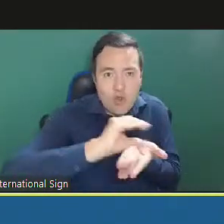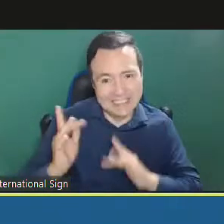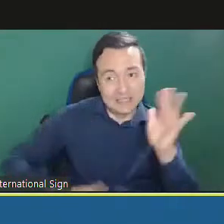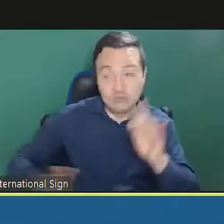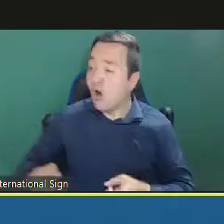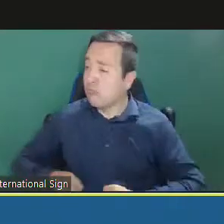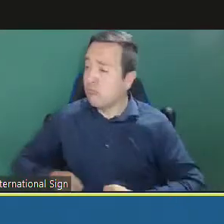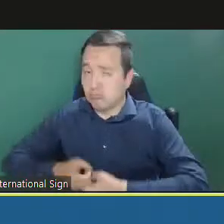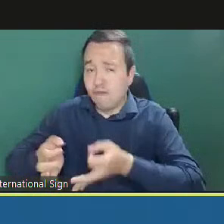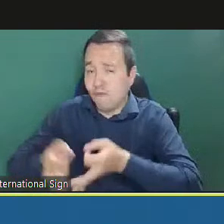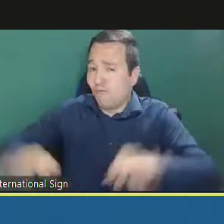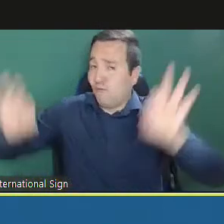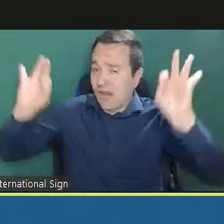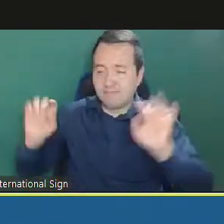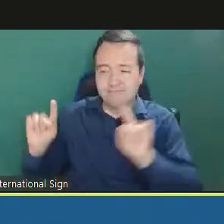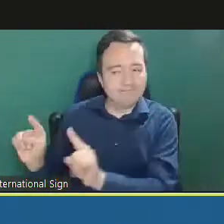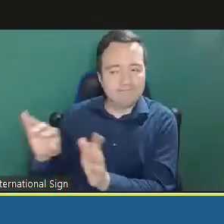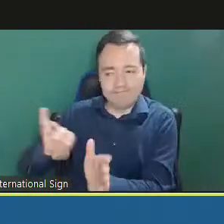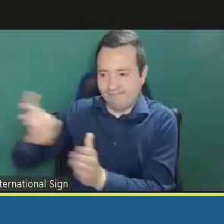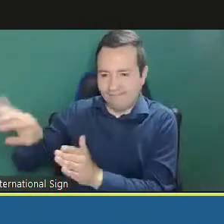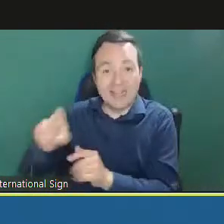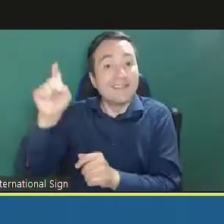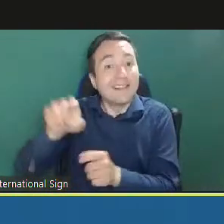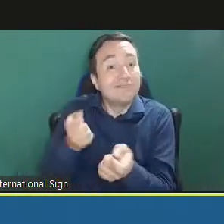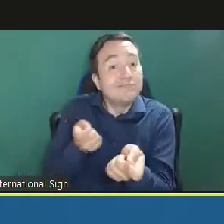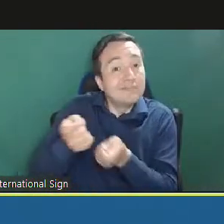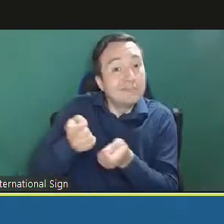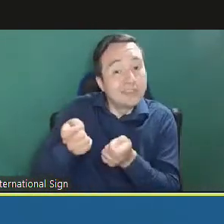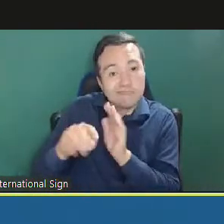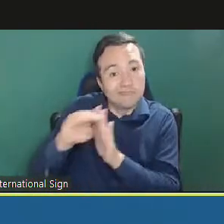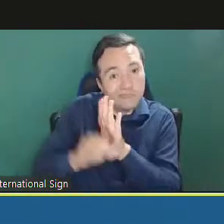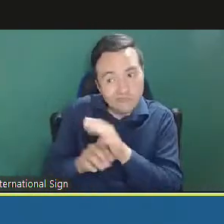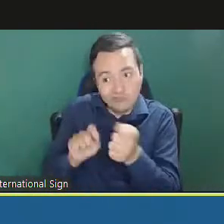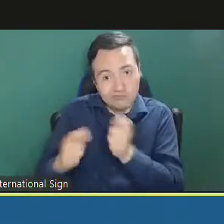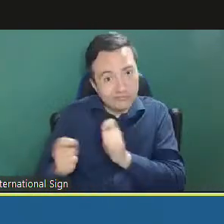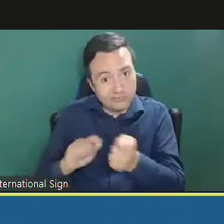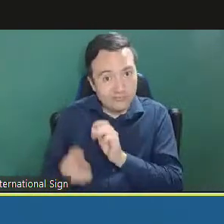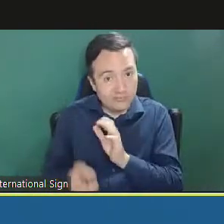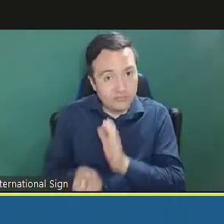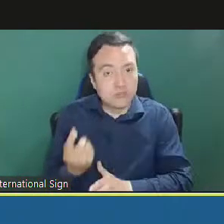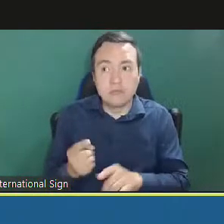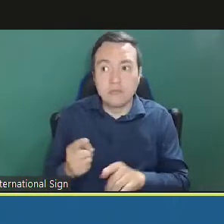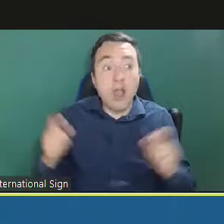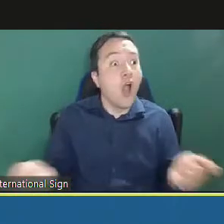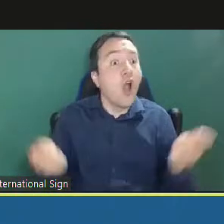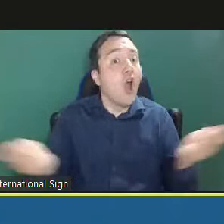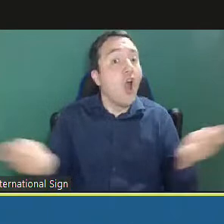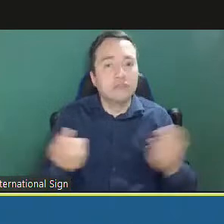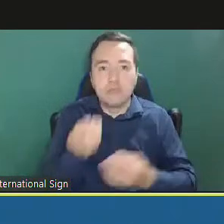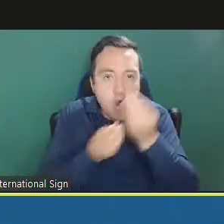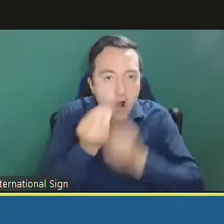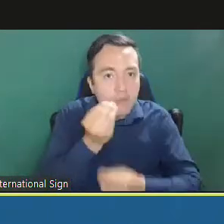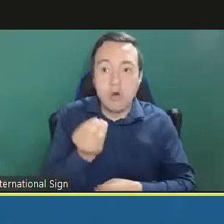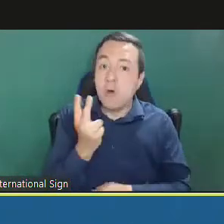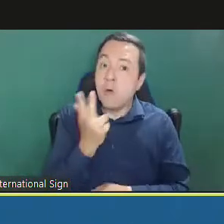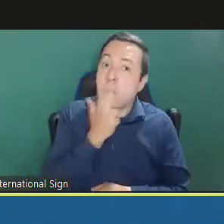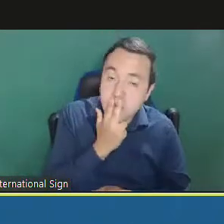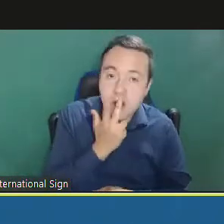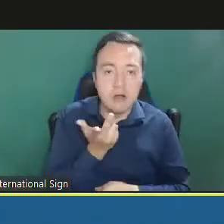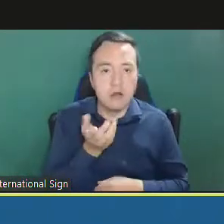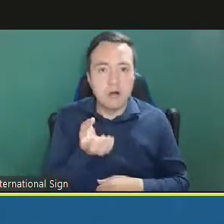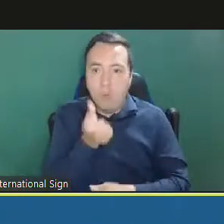the authority to discourage its consumption for public health reasons. And these really must be first